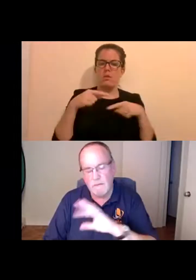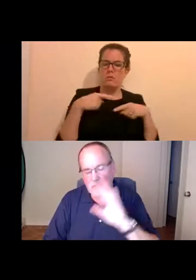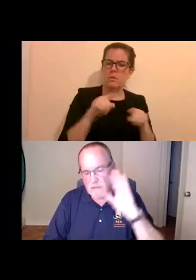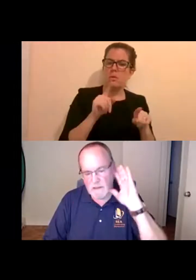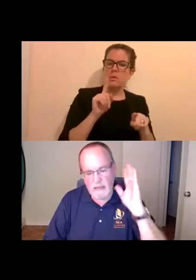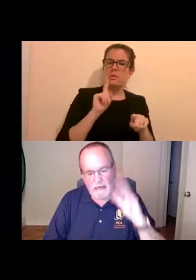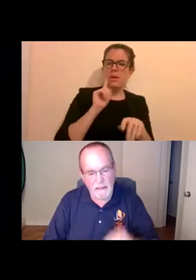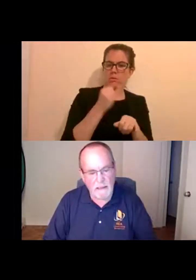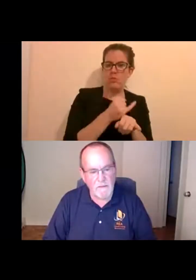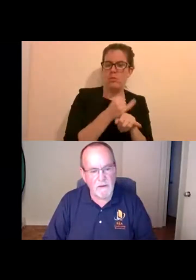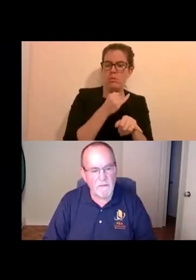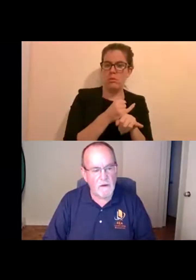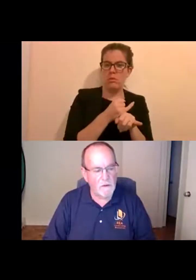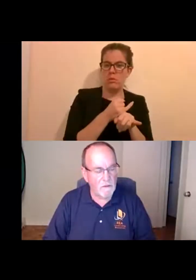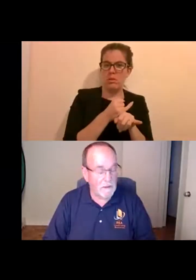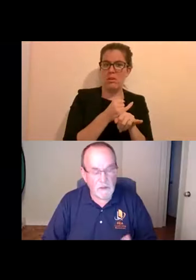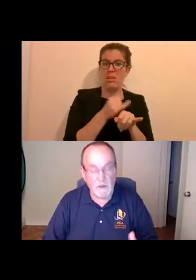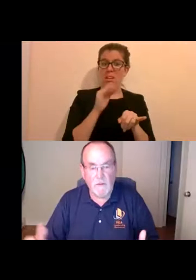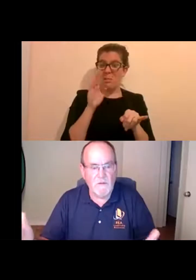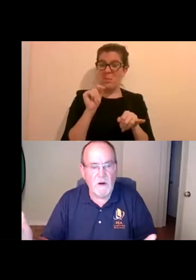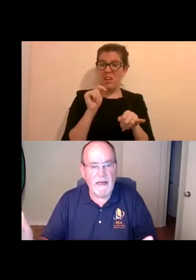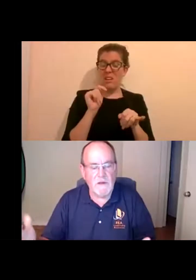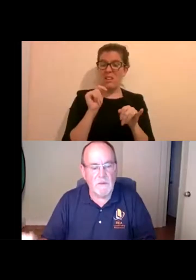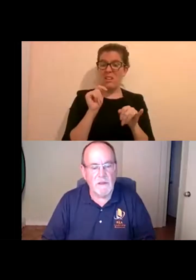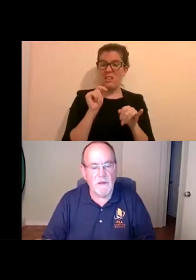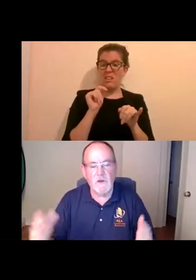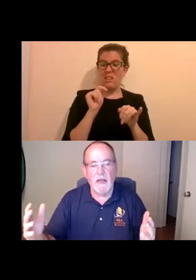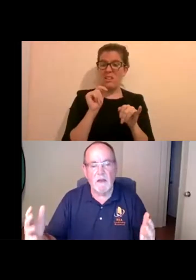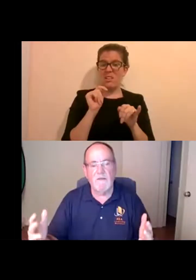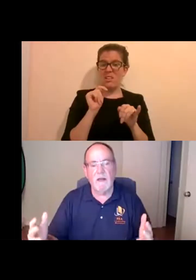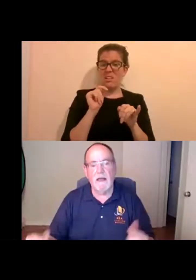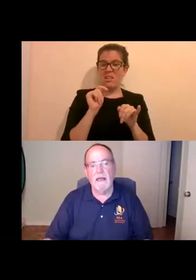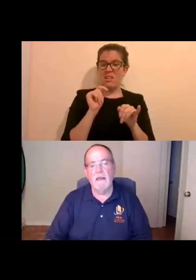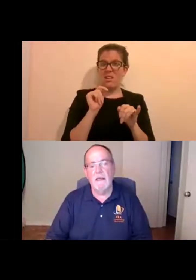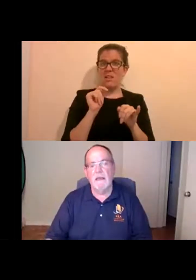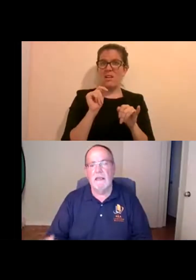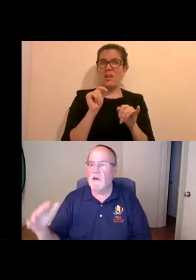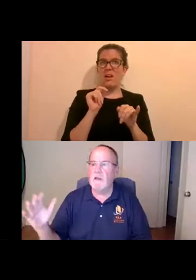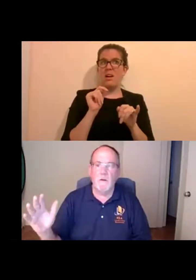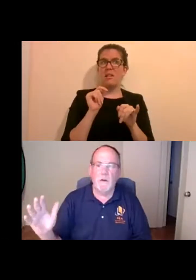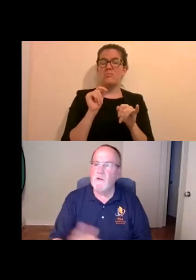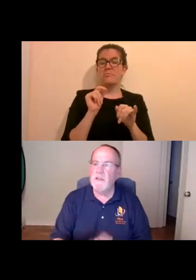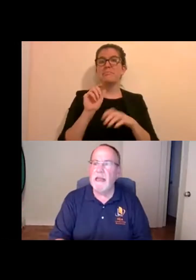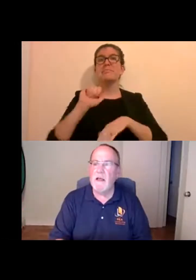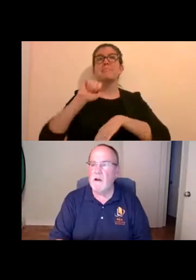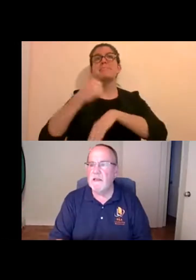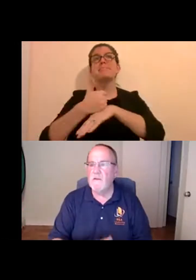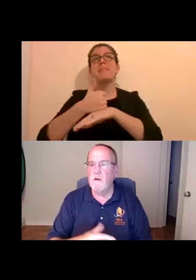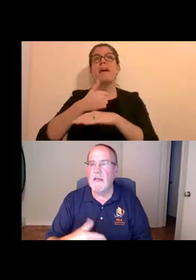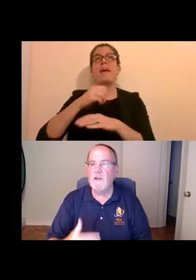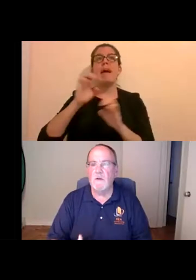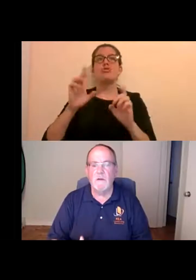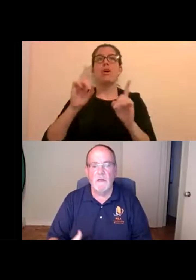this idea of no, well, I mean, it's a good phrase, but no child left behind, they were closing down all